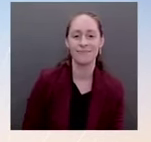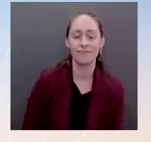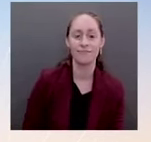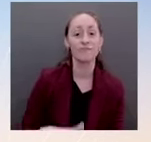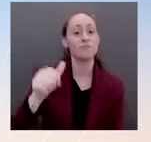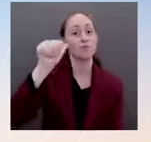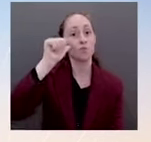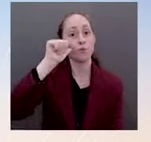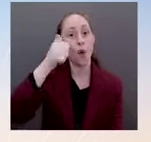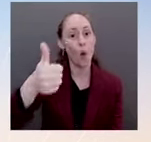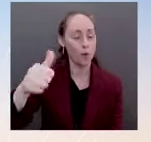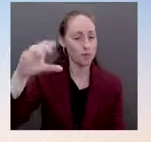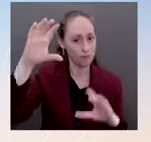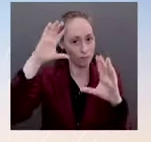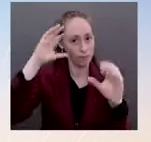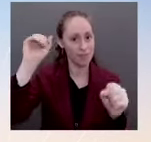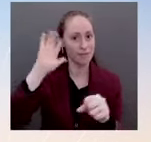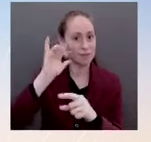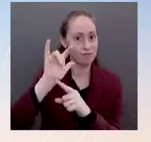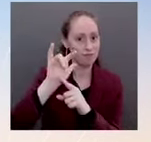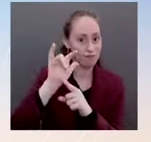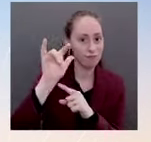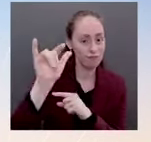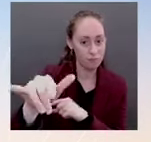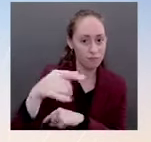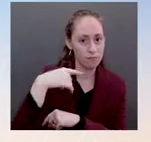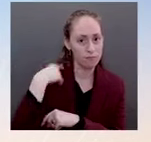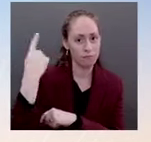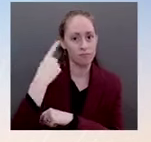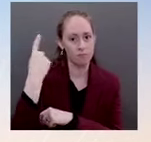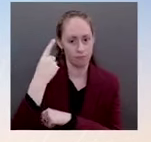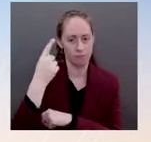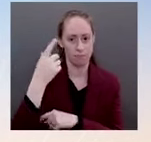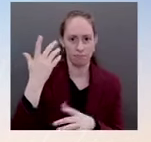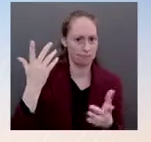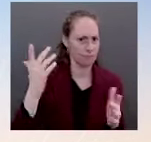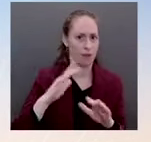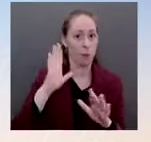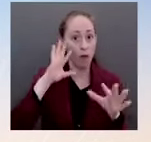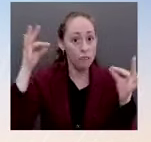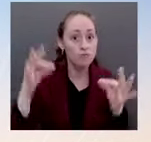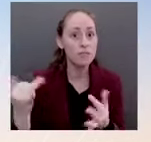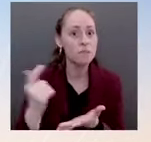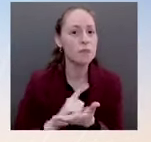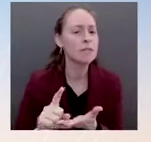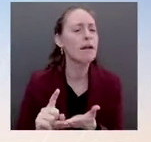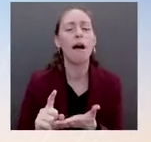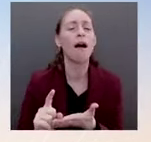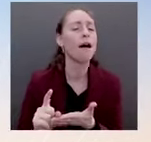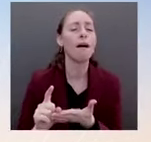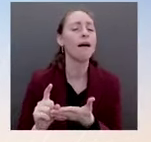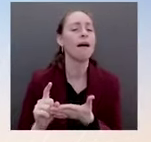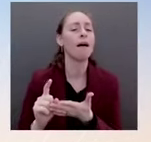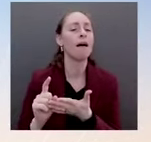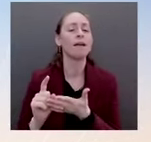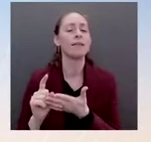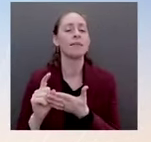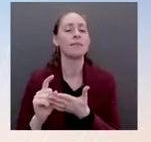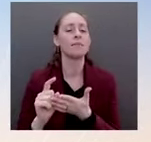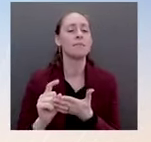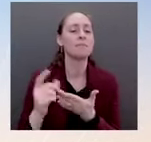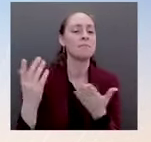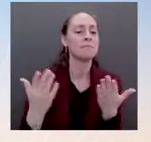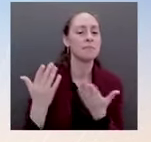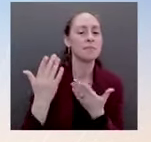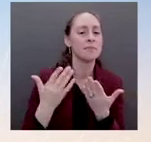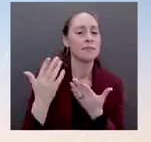you flesh out more details on what you expect the announcement to look like? Sometimes we've seen them take place in prime time with events in the East Room. Is that what